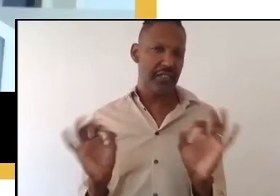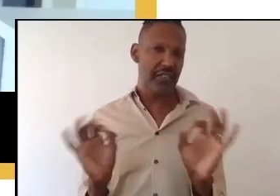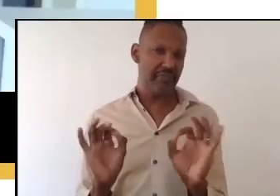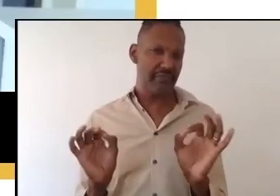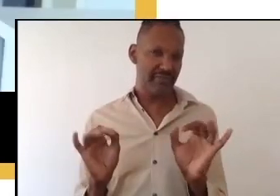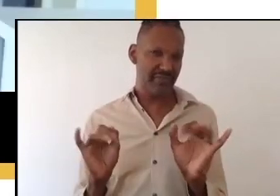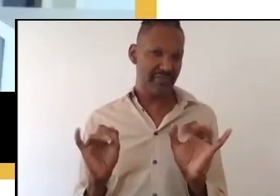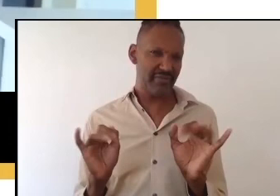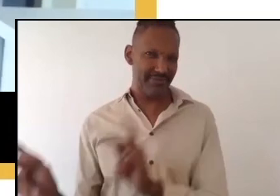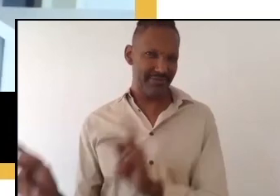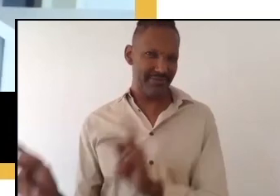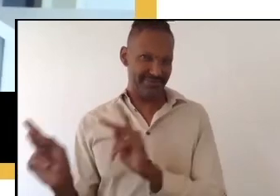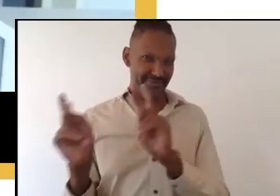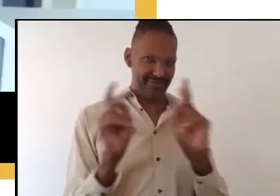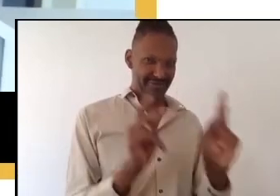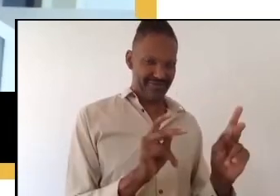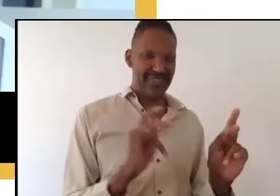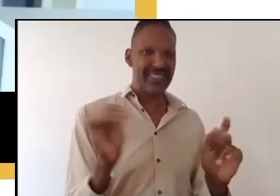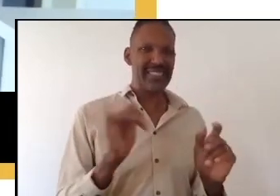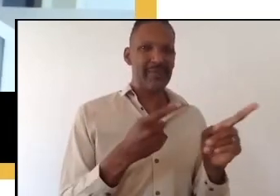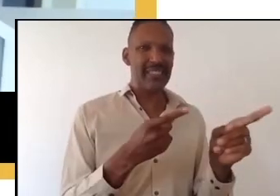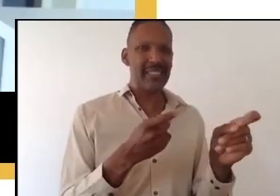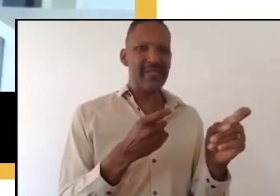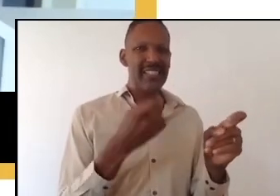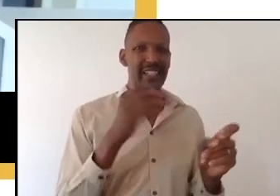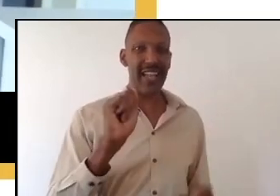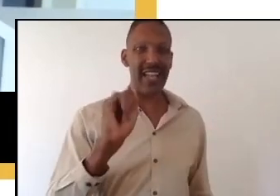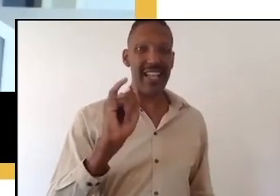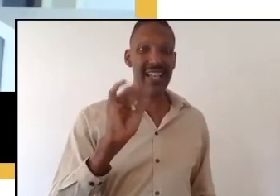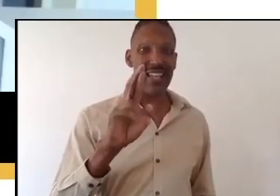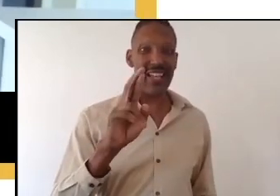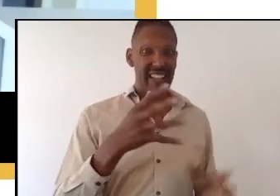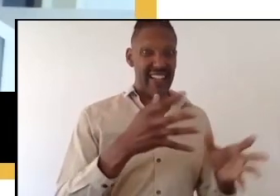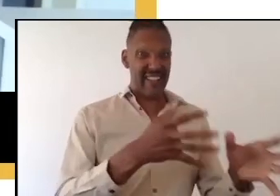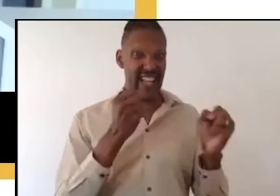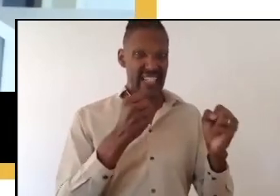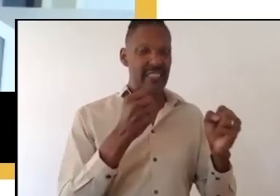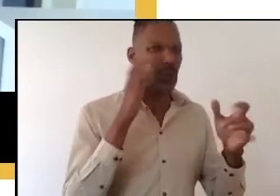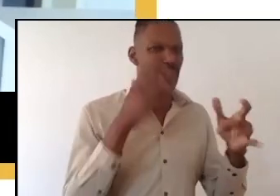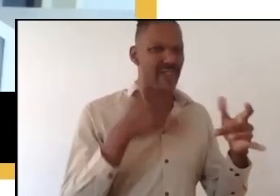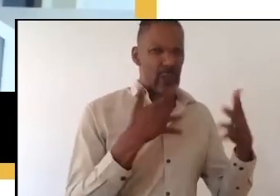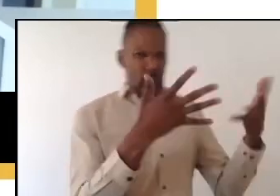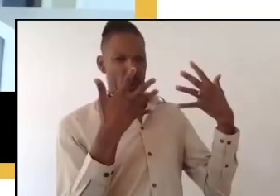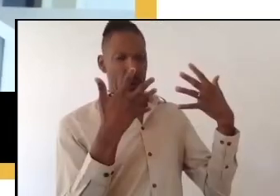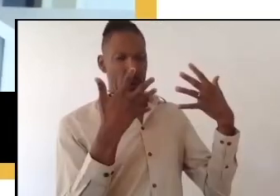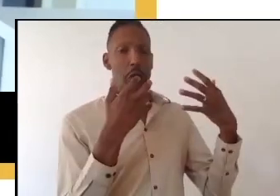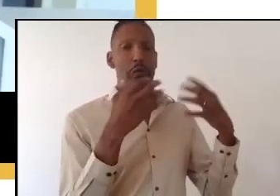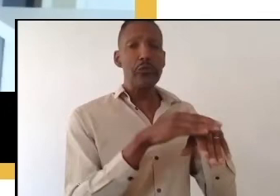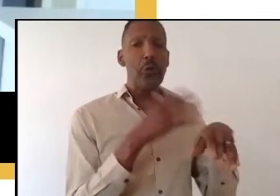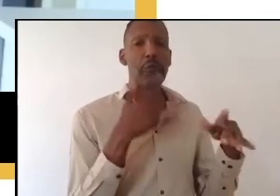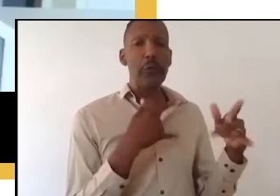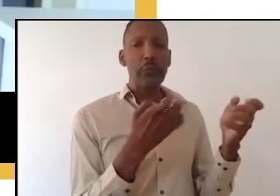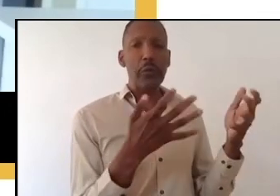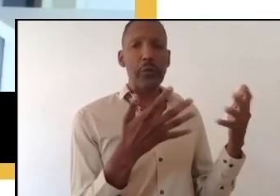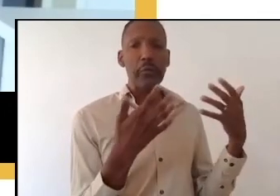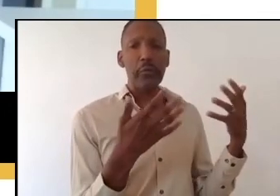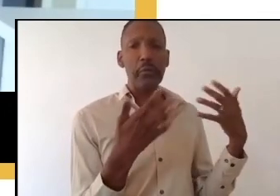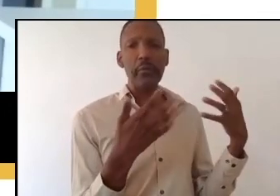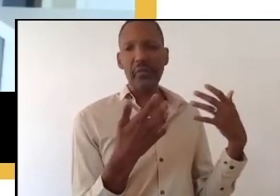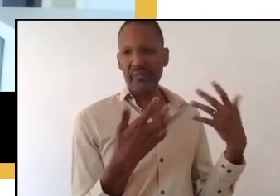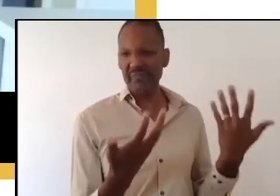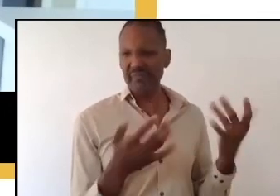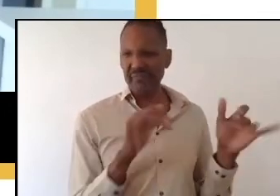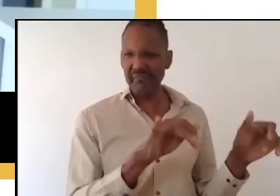so now you're going to get the idea that the speed of the air is a factor. But now let's see. Let's apply